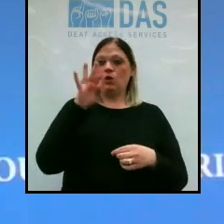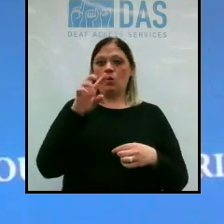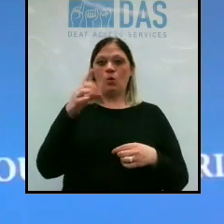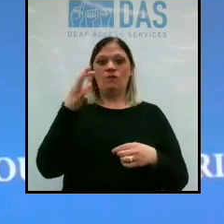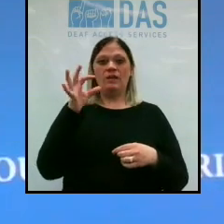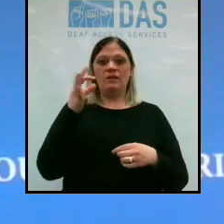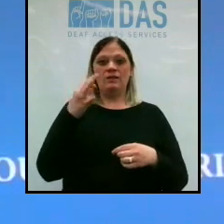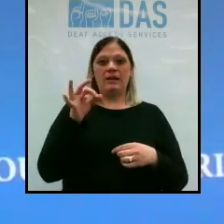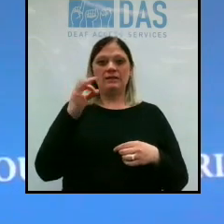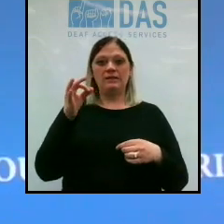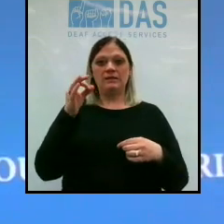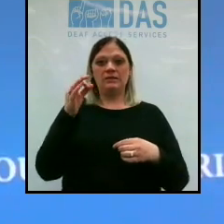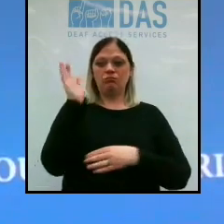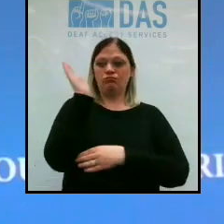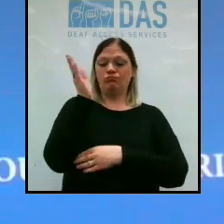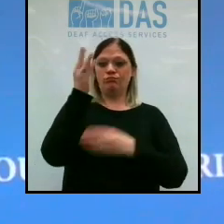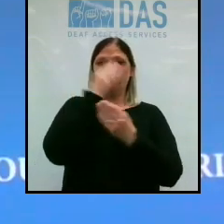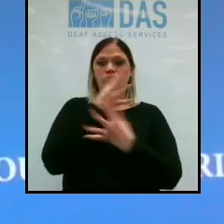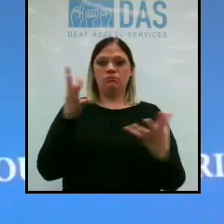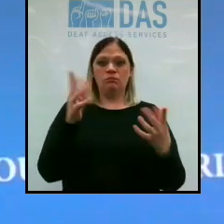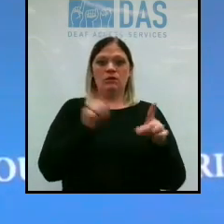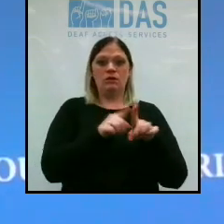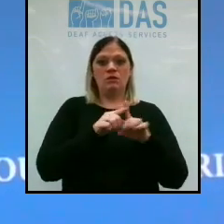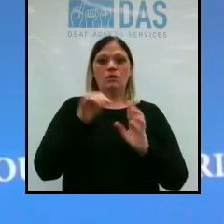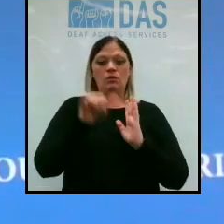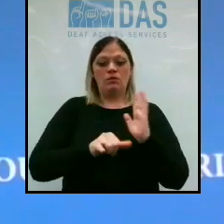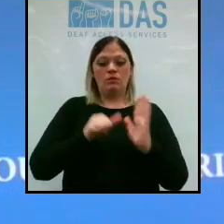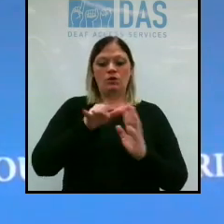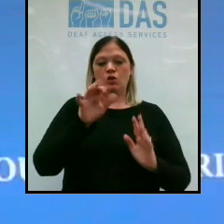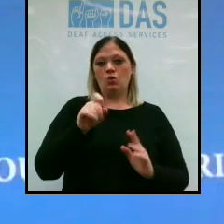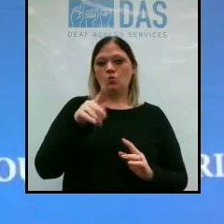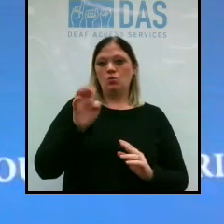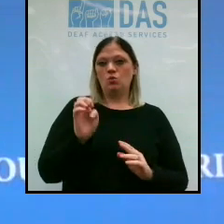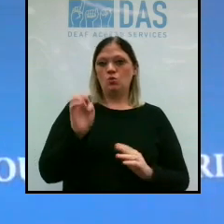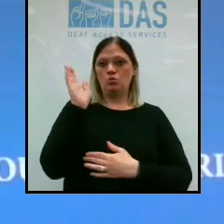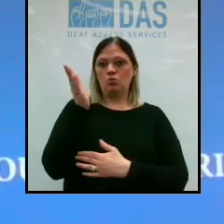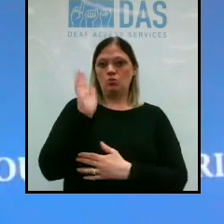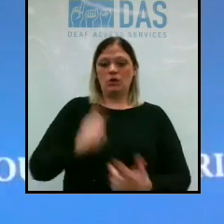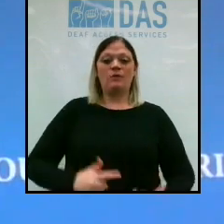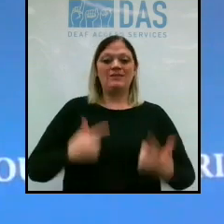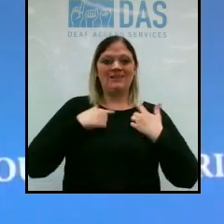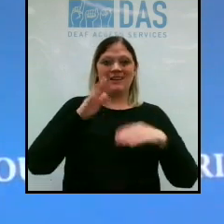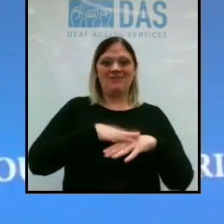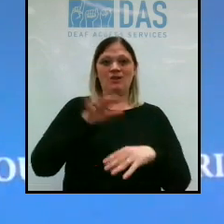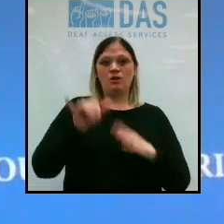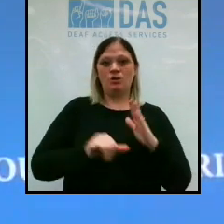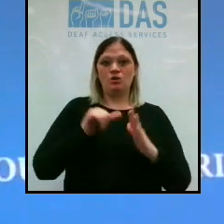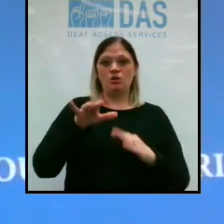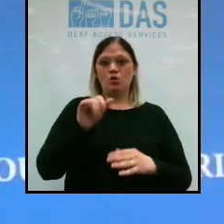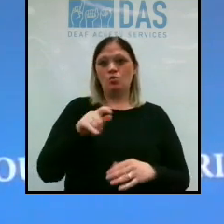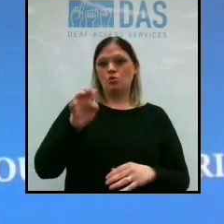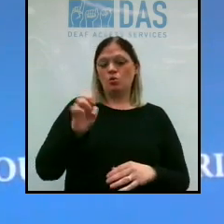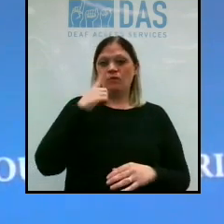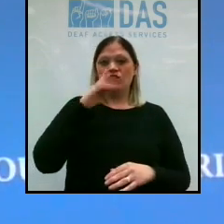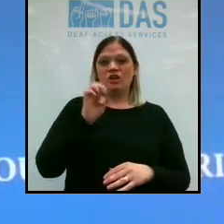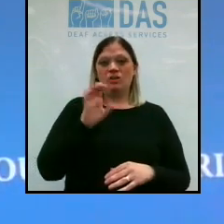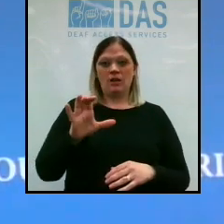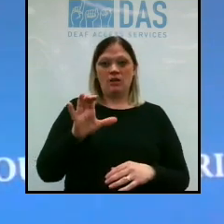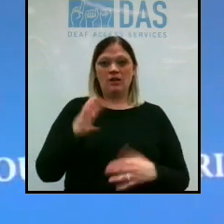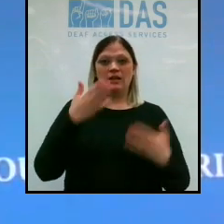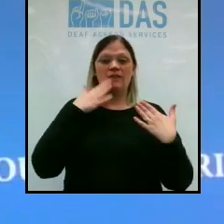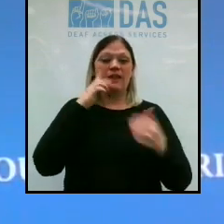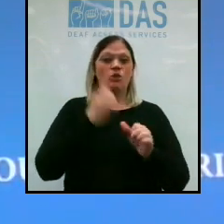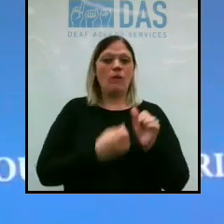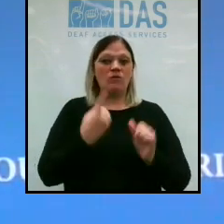outbreak media briefing, as well as a YouTube presentation, which was live on our YouTube station for Erie County. I want to